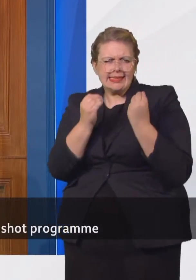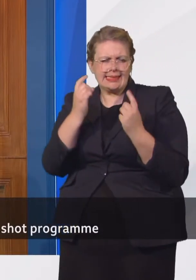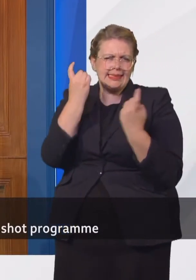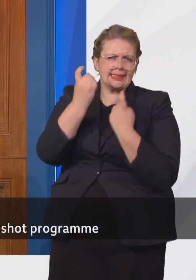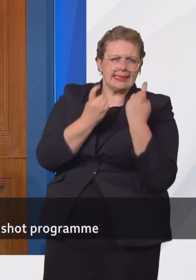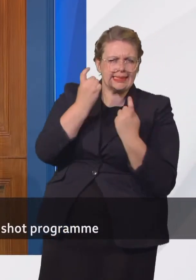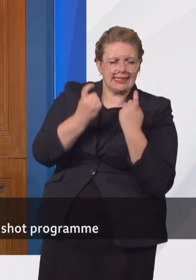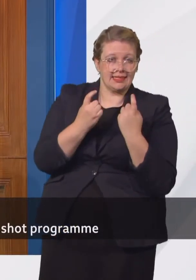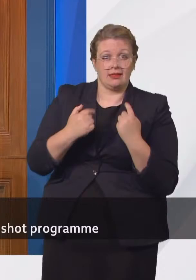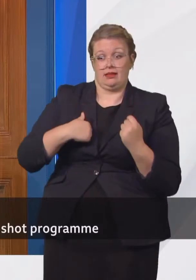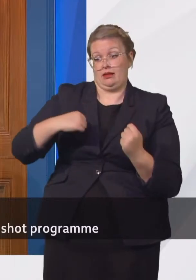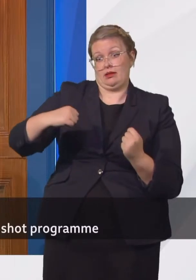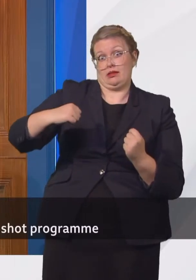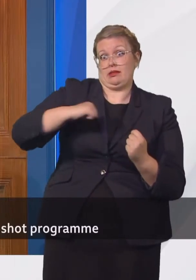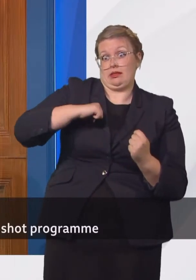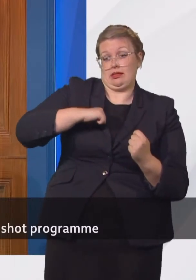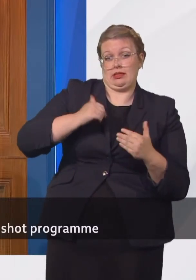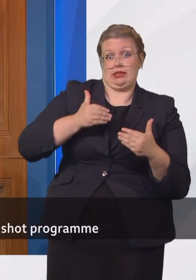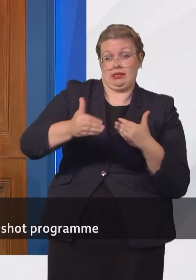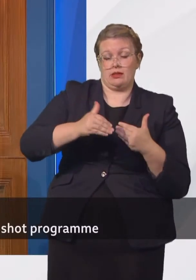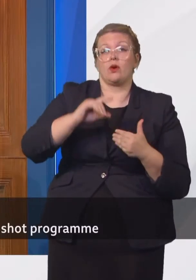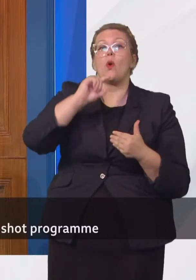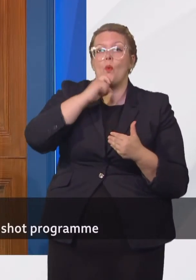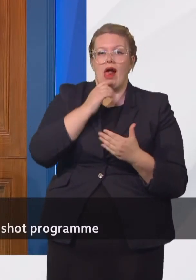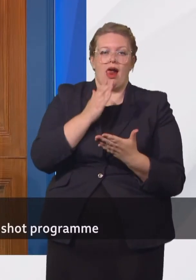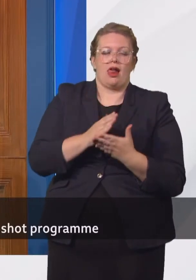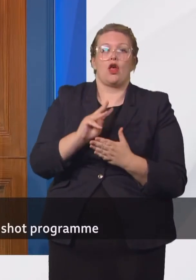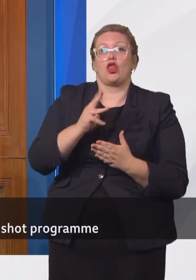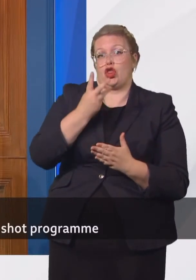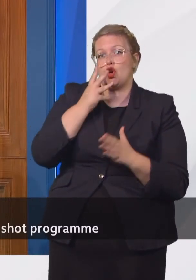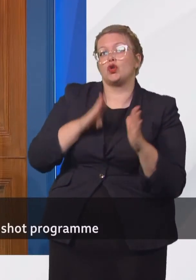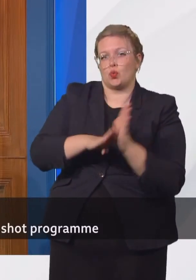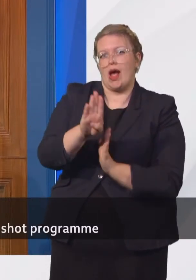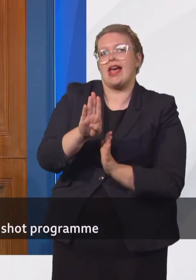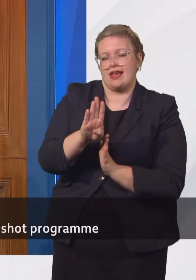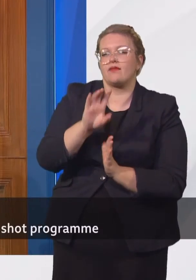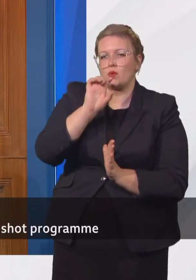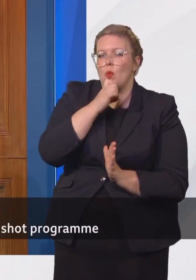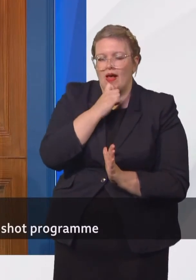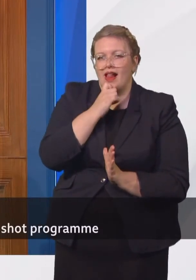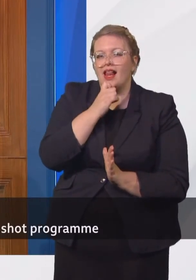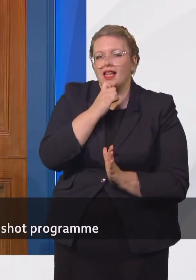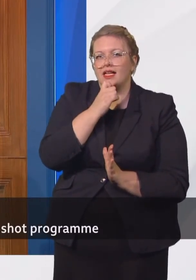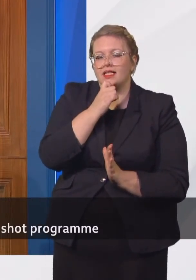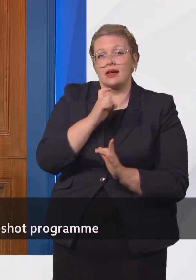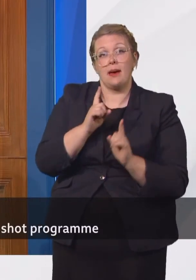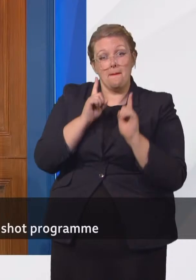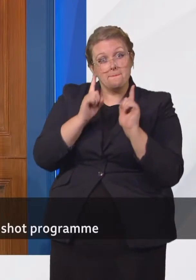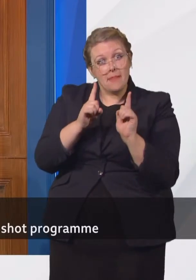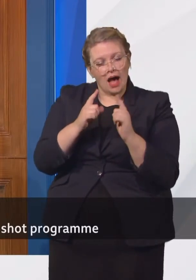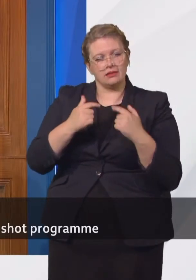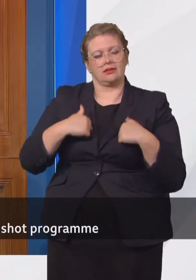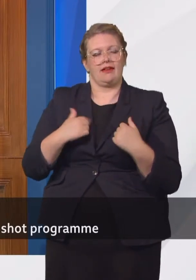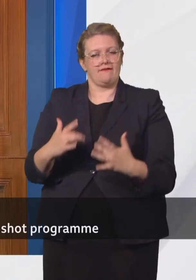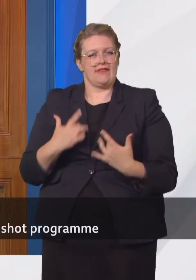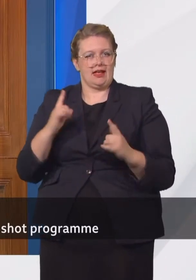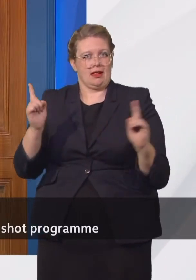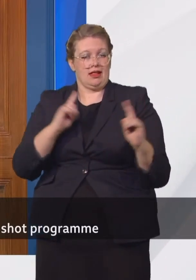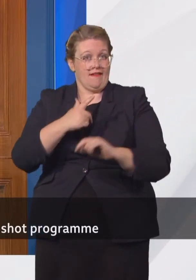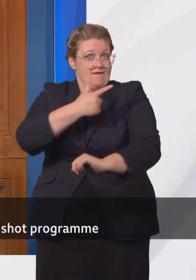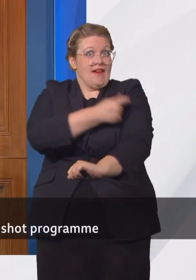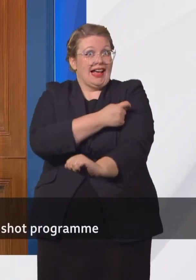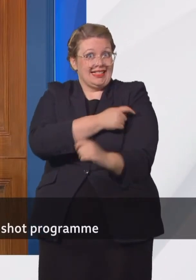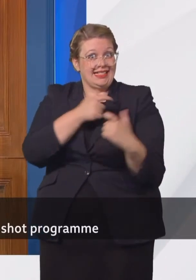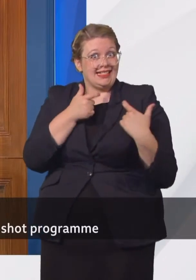called a third wave. I am personally hopeful that if the vaccine programme continues at